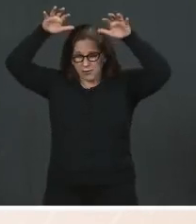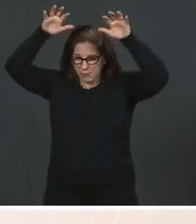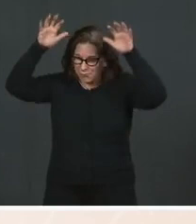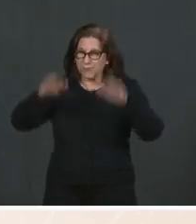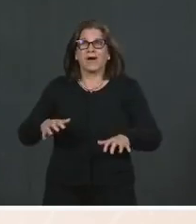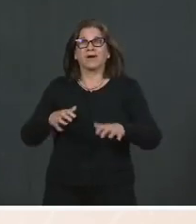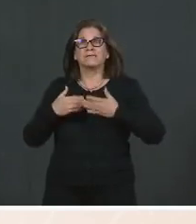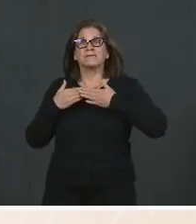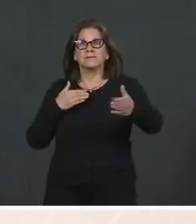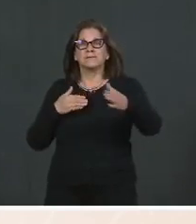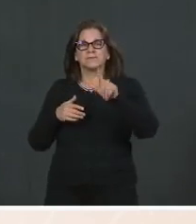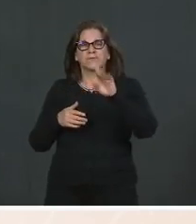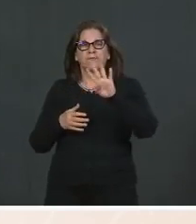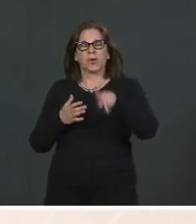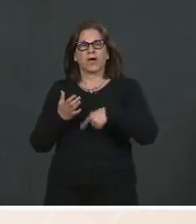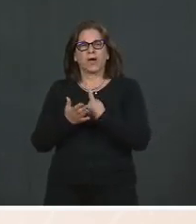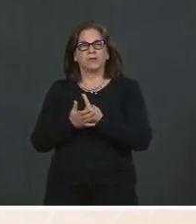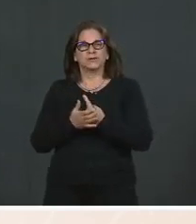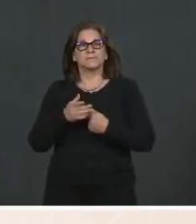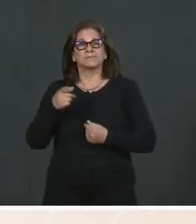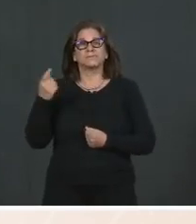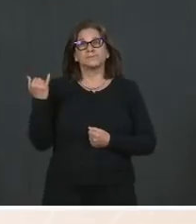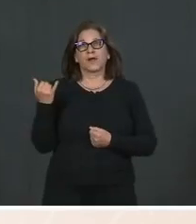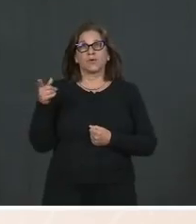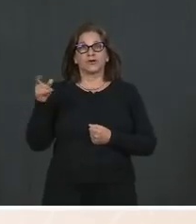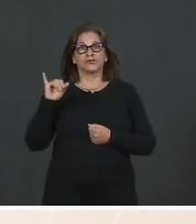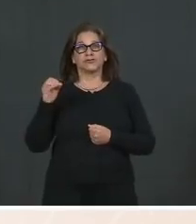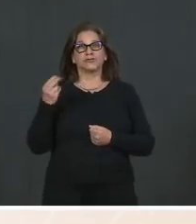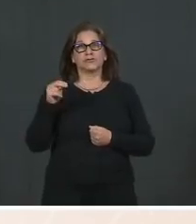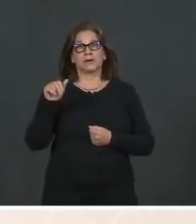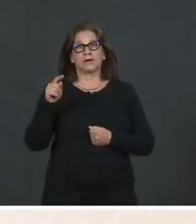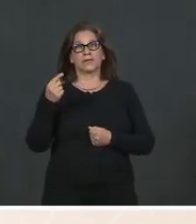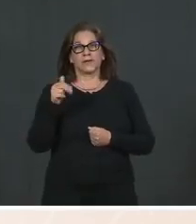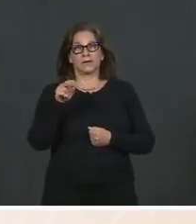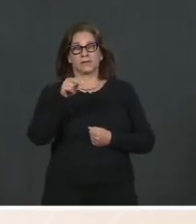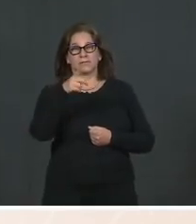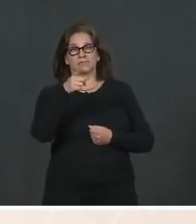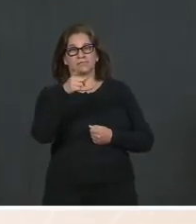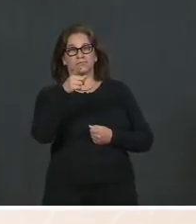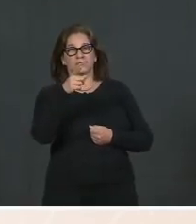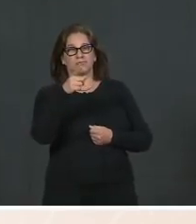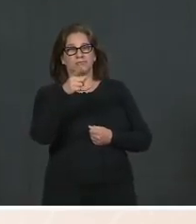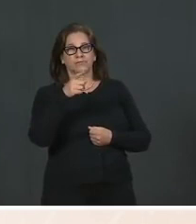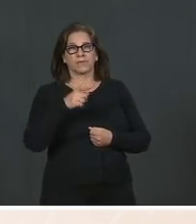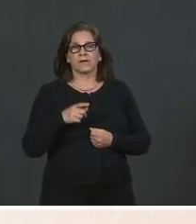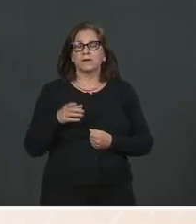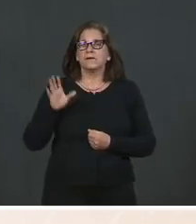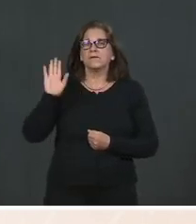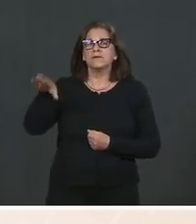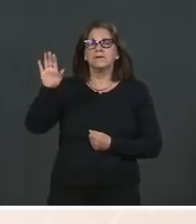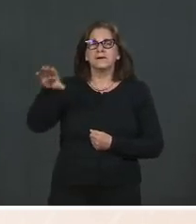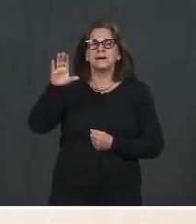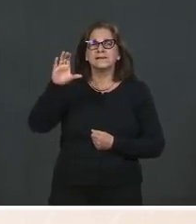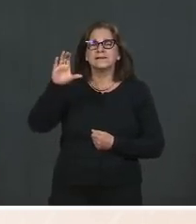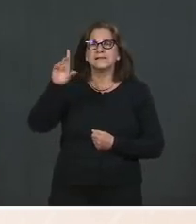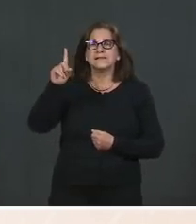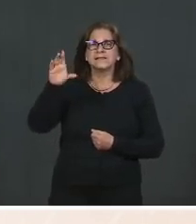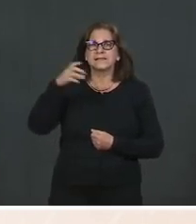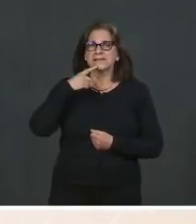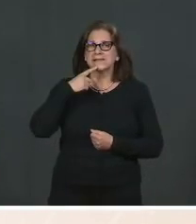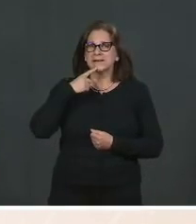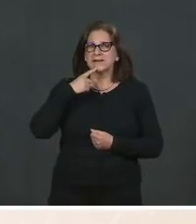The CDC director today delivered an impassioned warning against a rise in COVID cases and said it filled her with a sense of, quote, impending